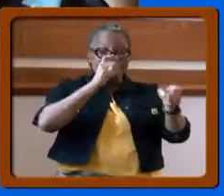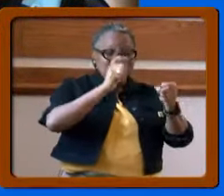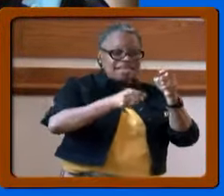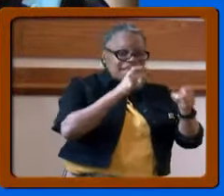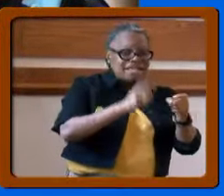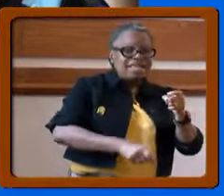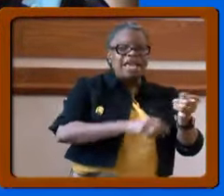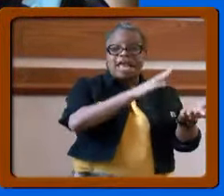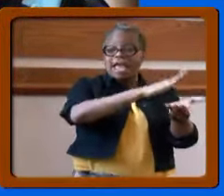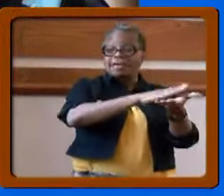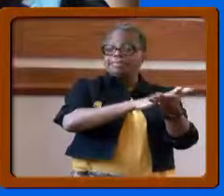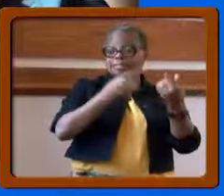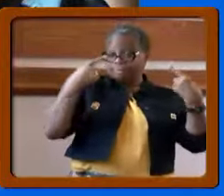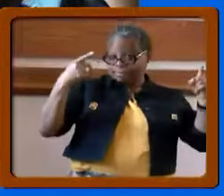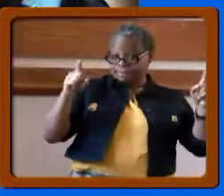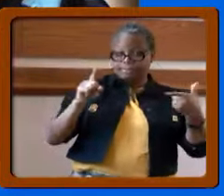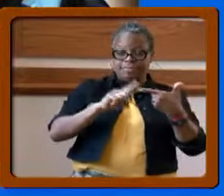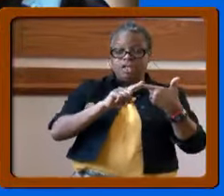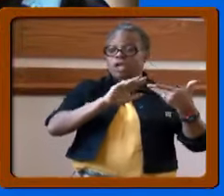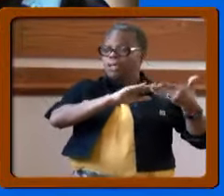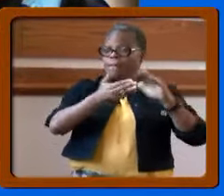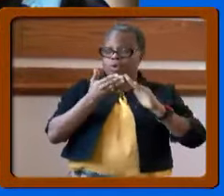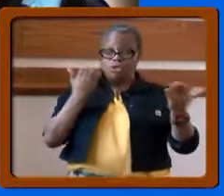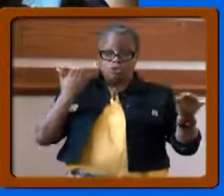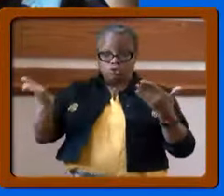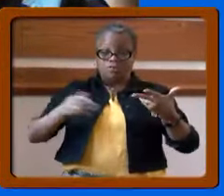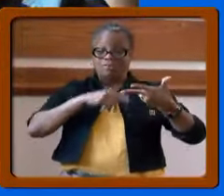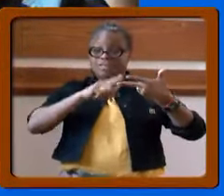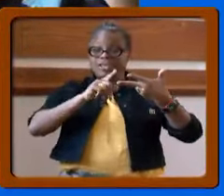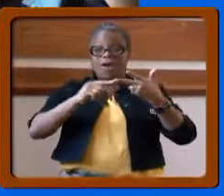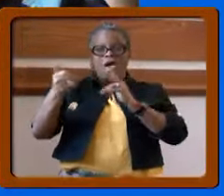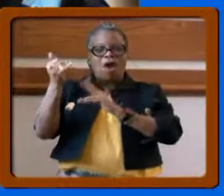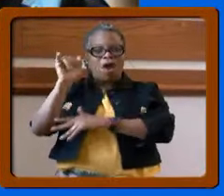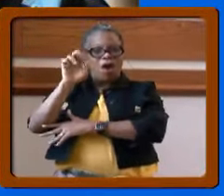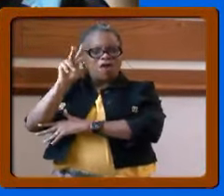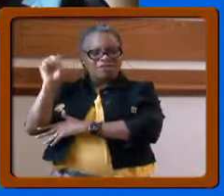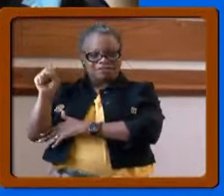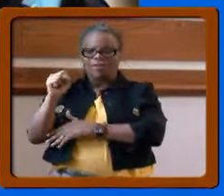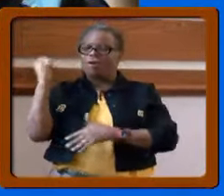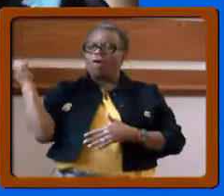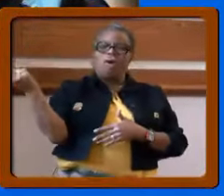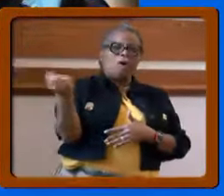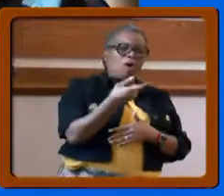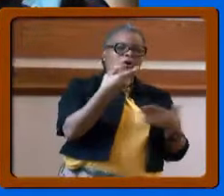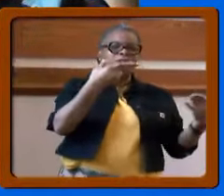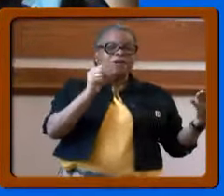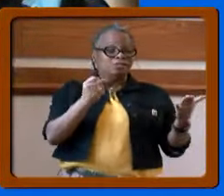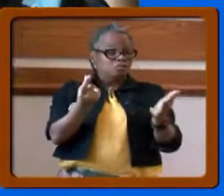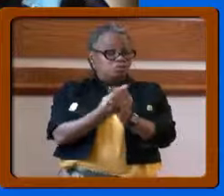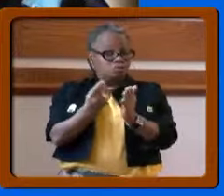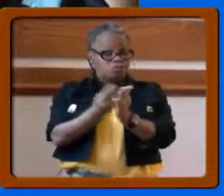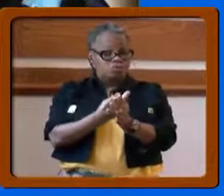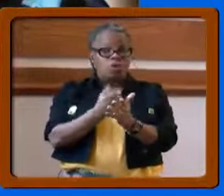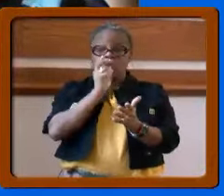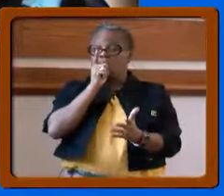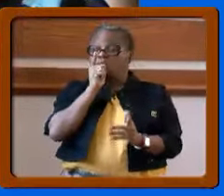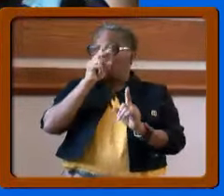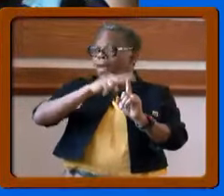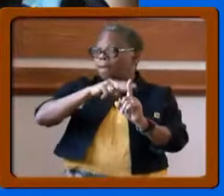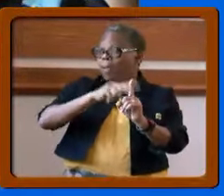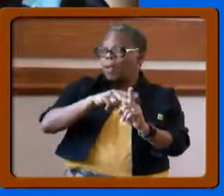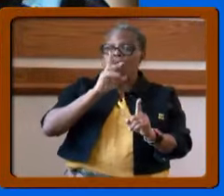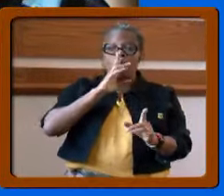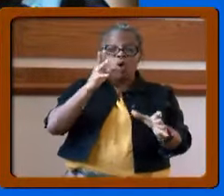of academic achievement, community service, and arts. All graduating high school seniors who apply